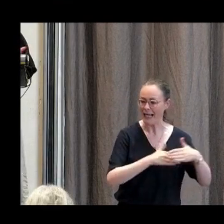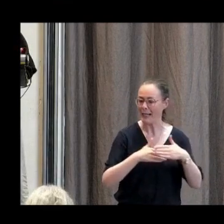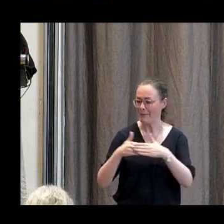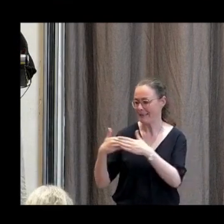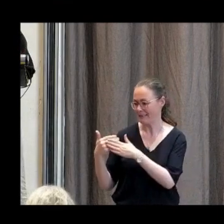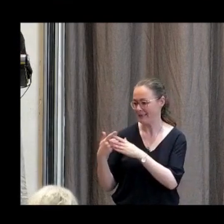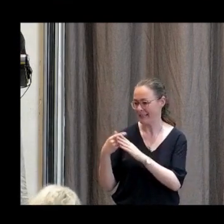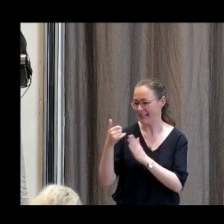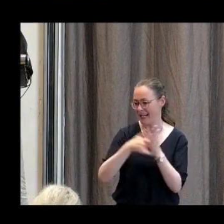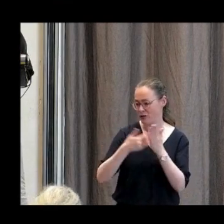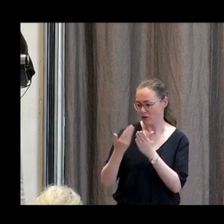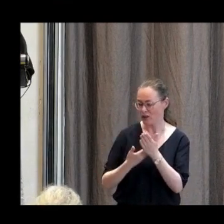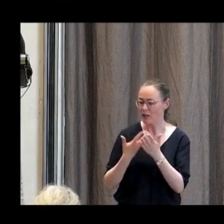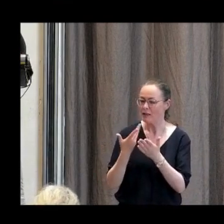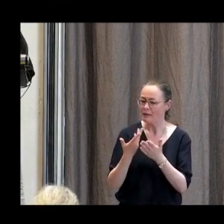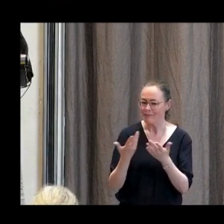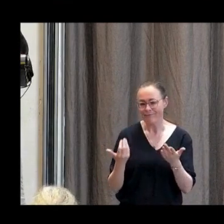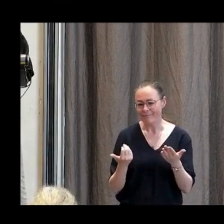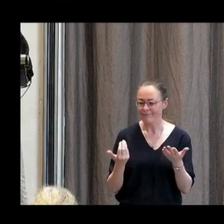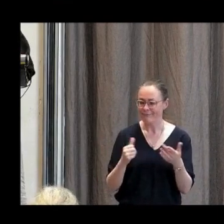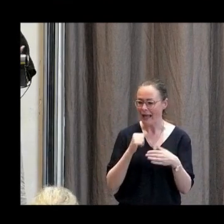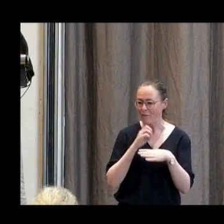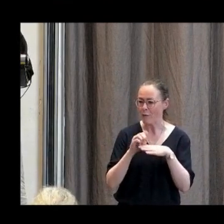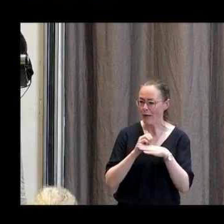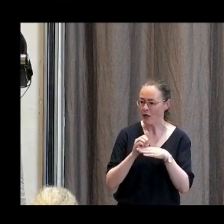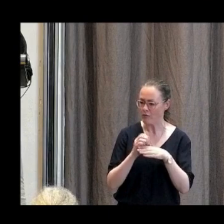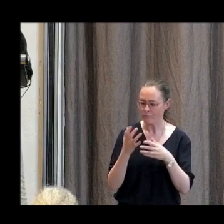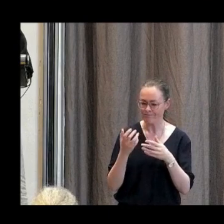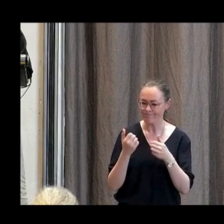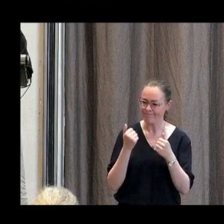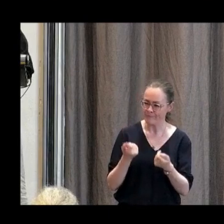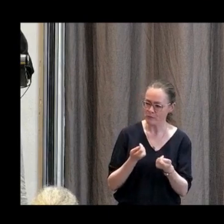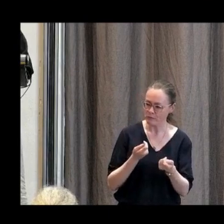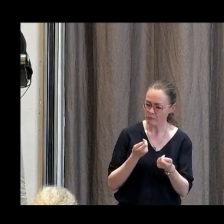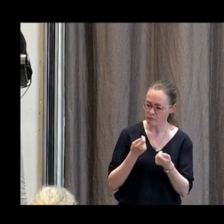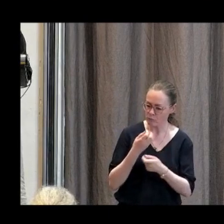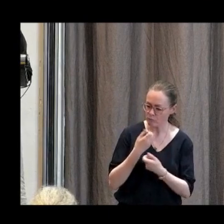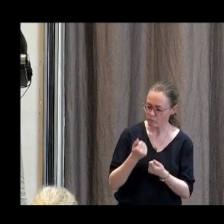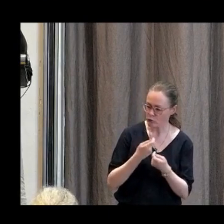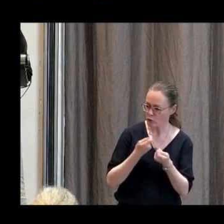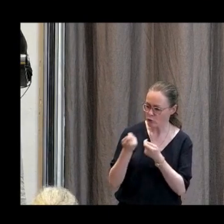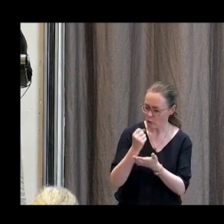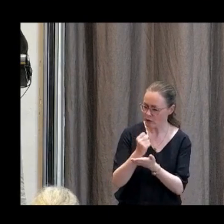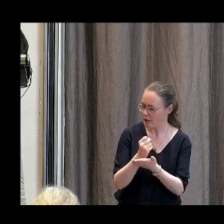the literature. So there's a lack of well-controlled studies.